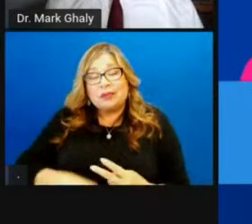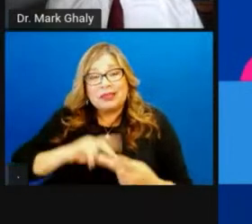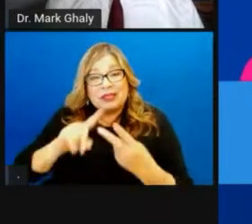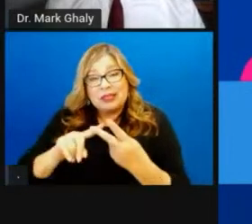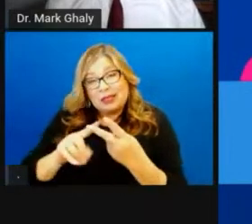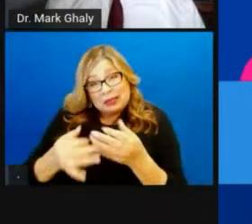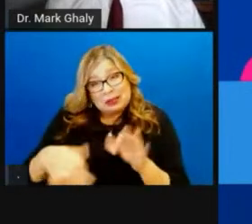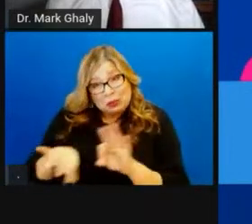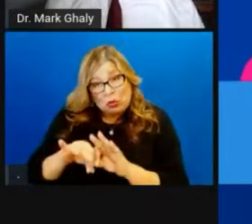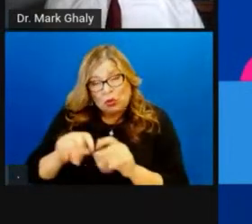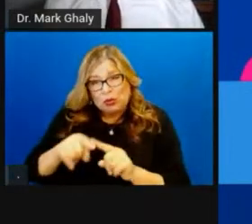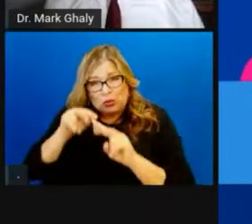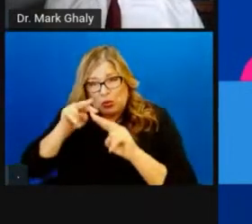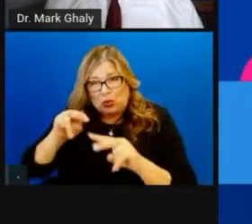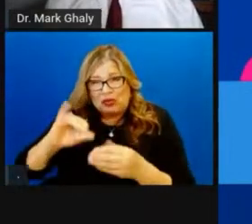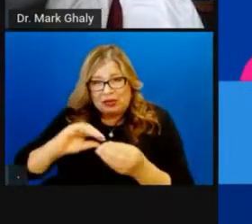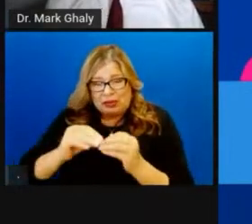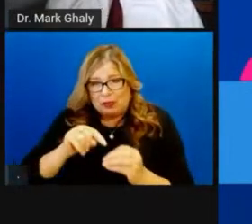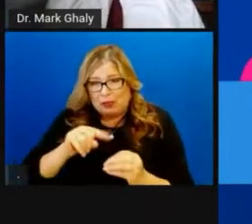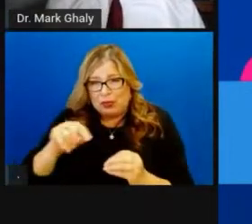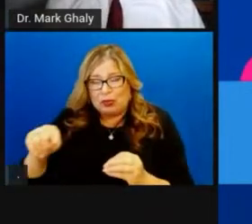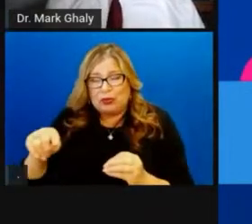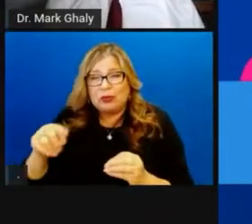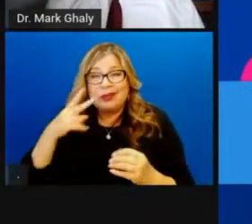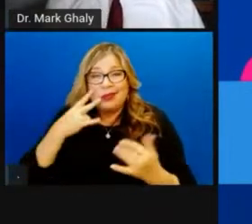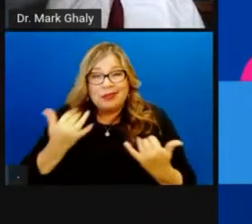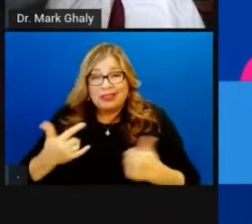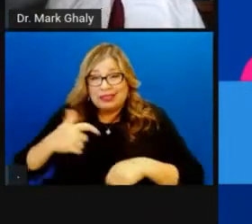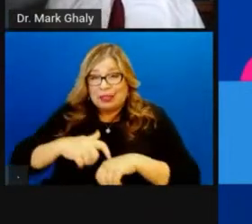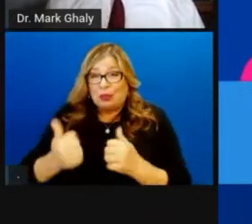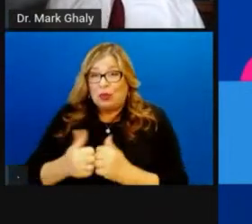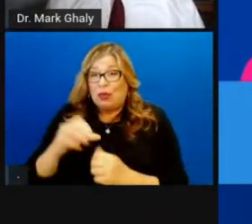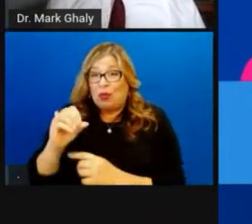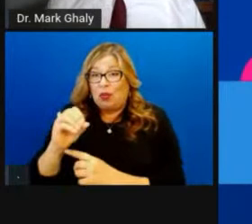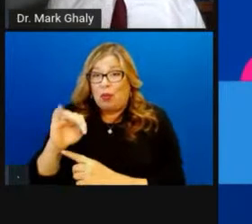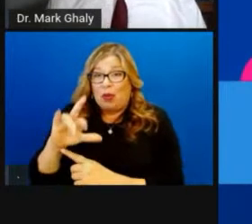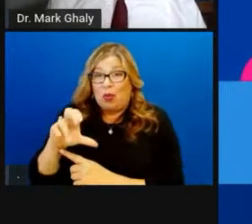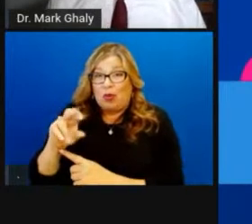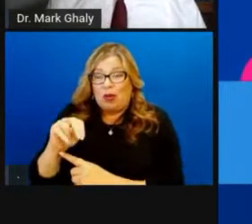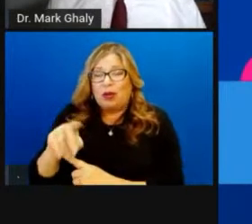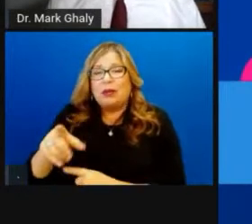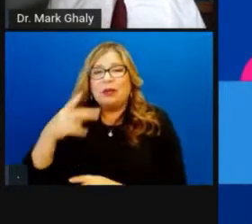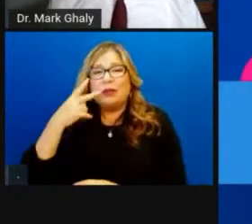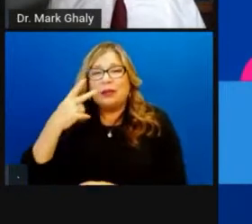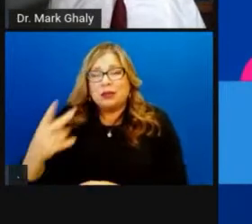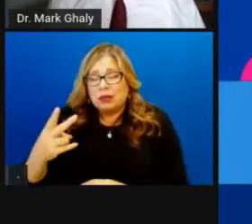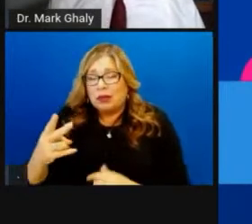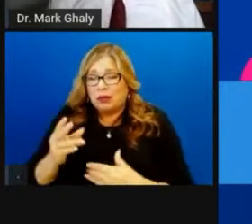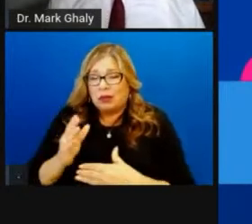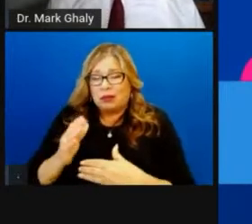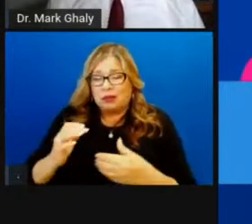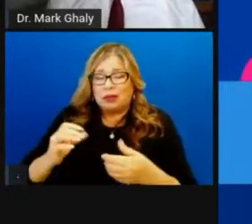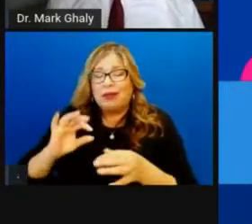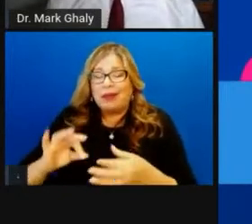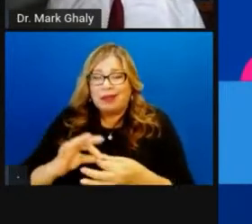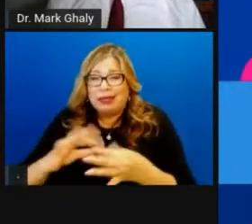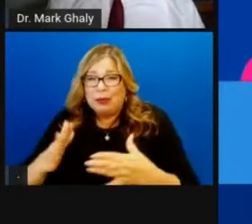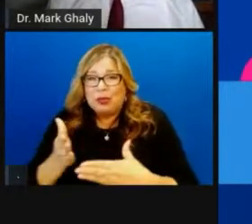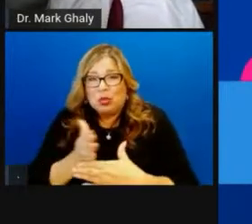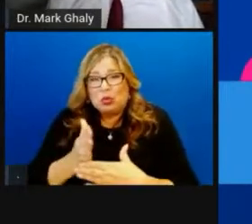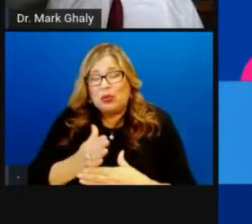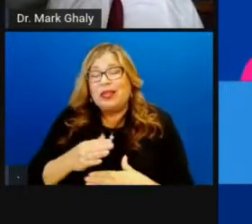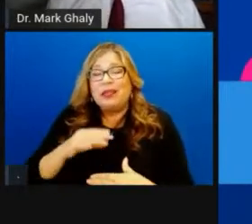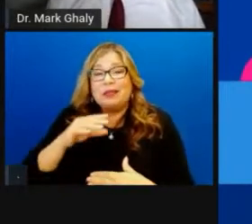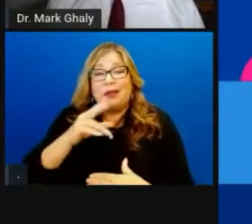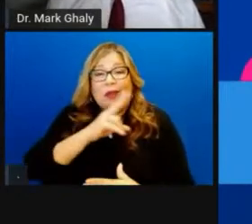that this time around with Omicron, we saw what some people call the decoupling between cases and hospitalizations,